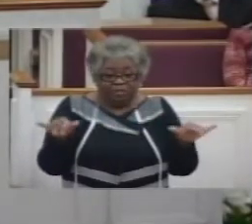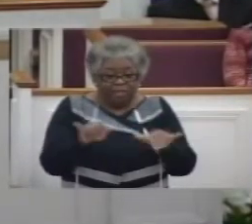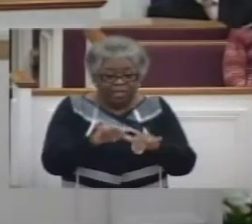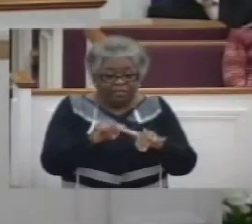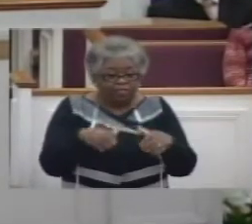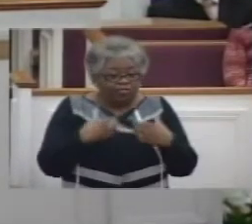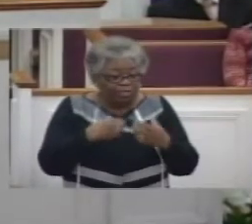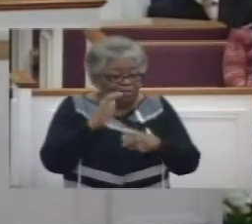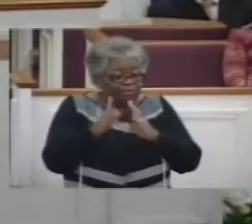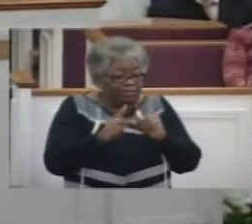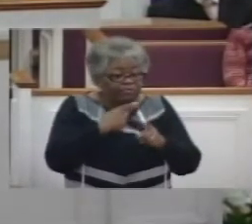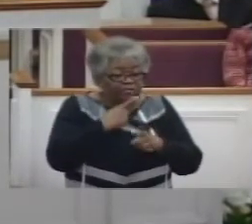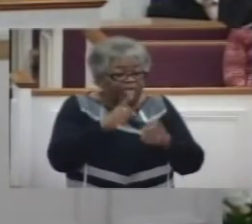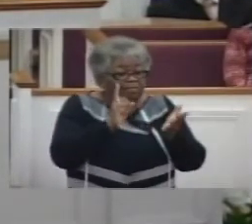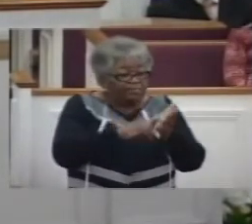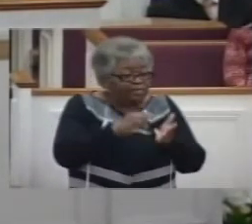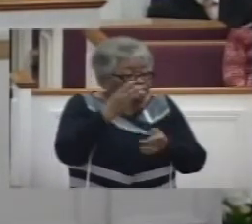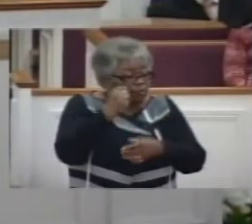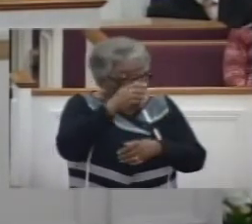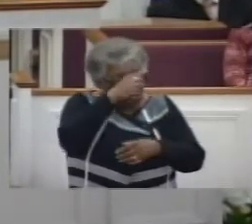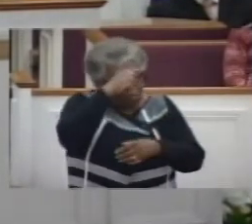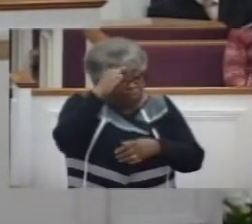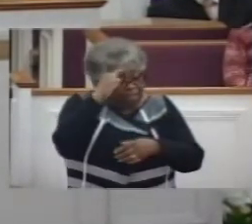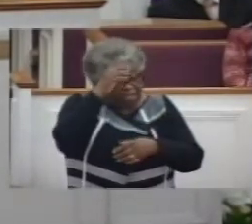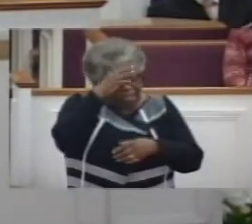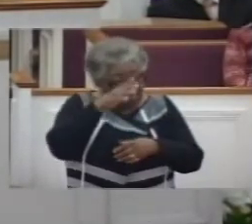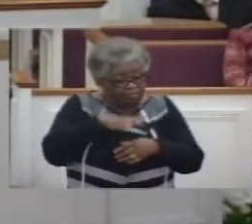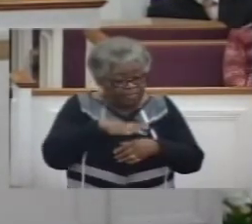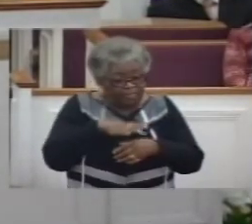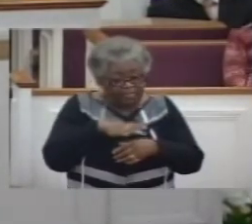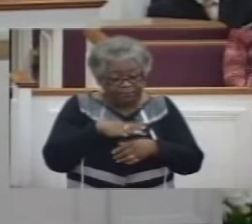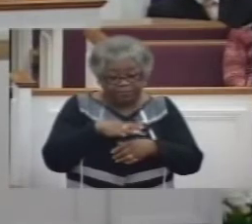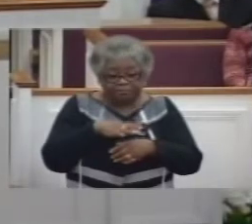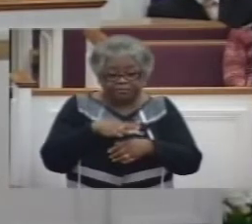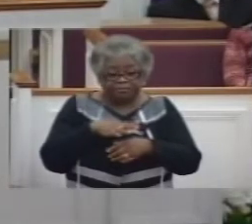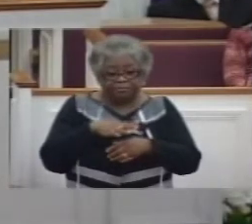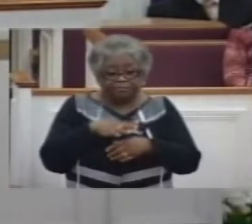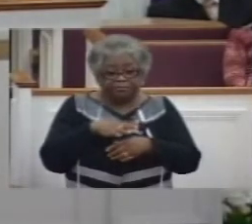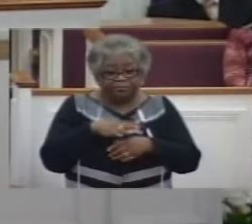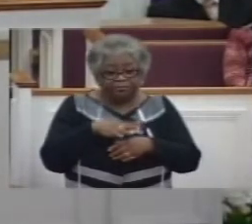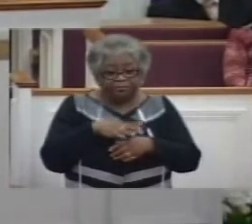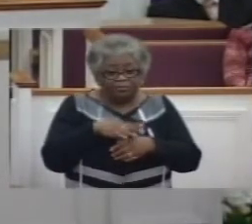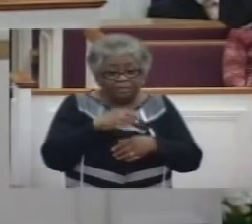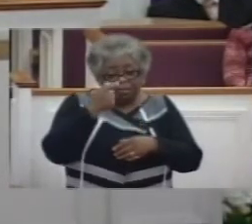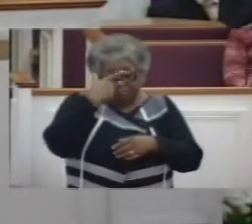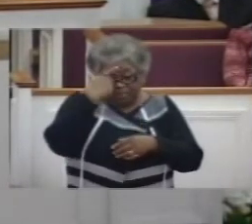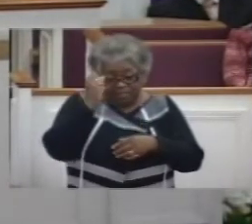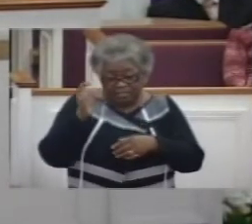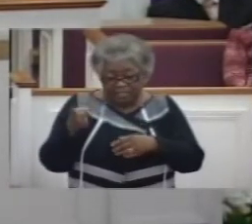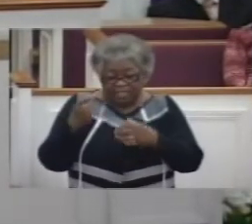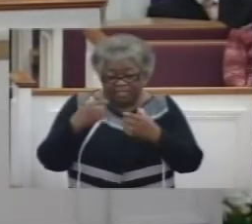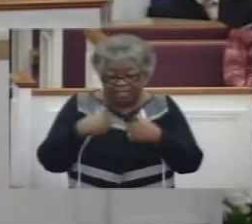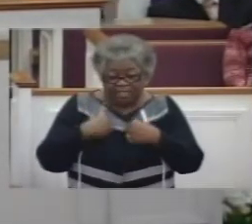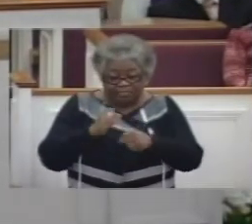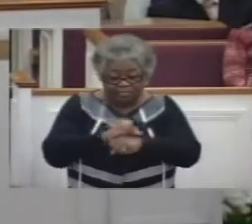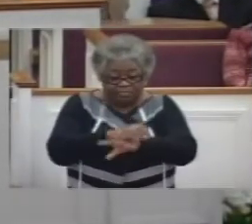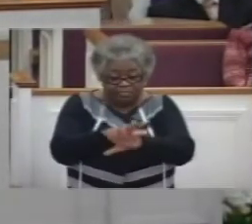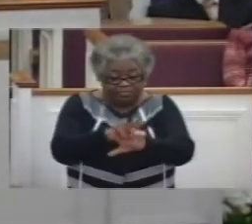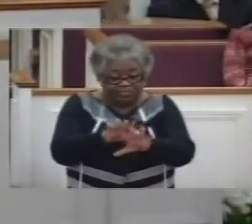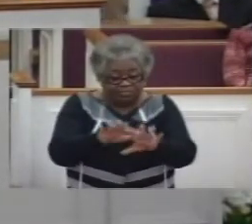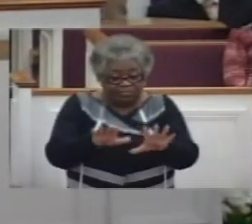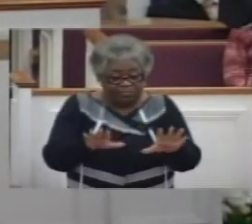want you to know, these were black men. They changed the game of basketball because they had to spread the